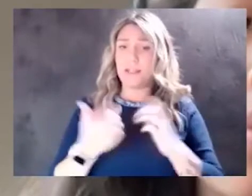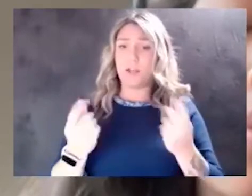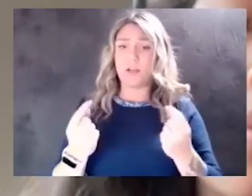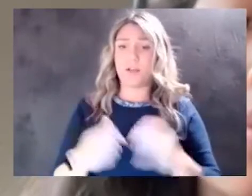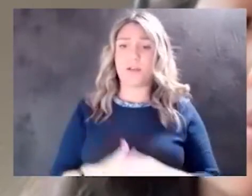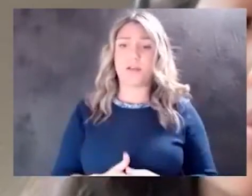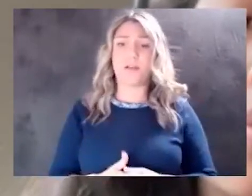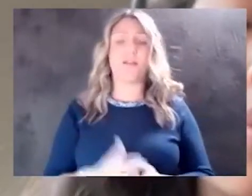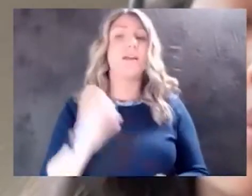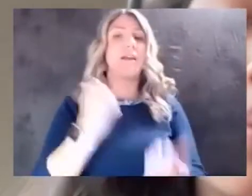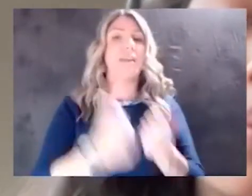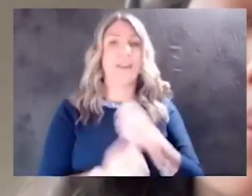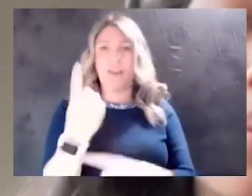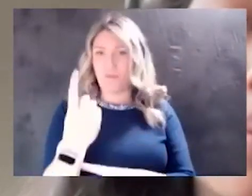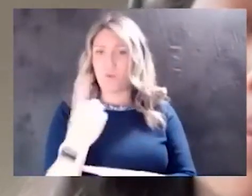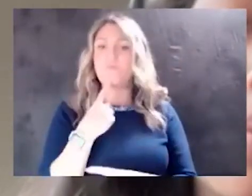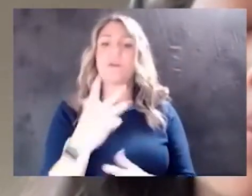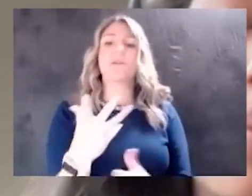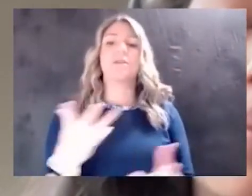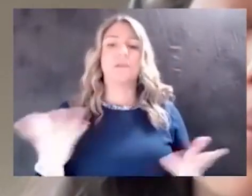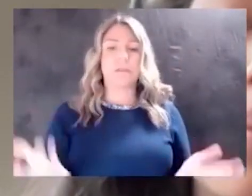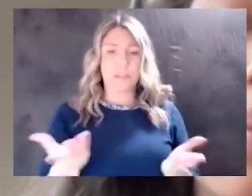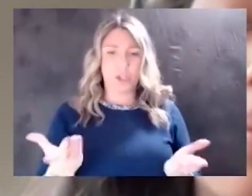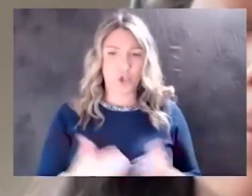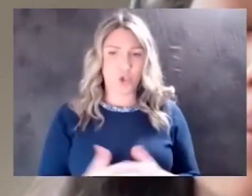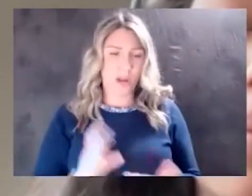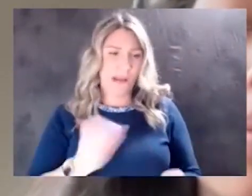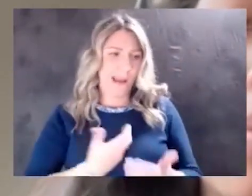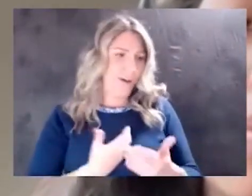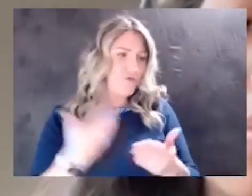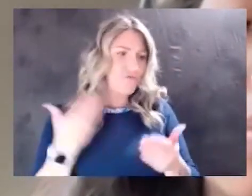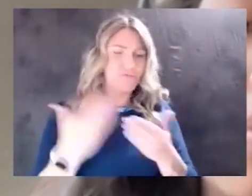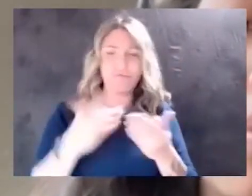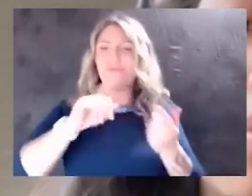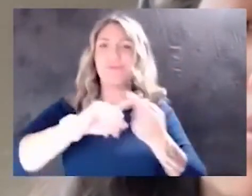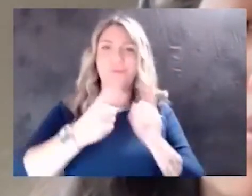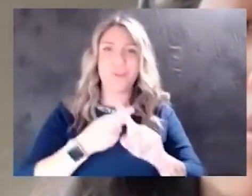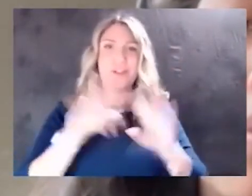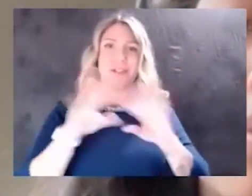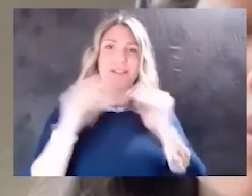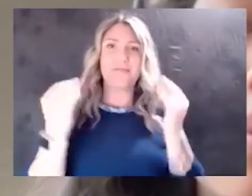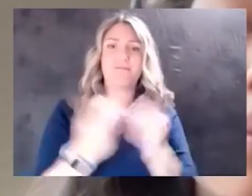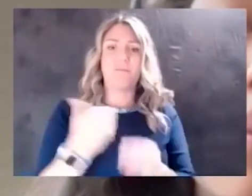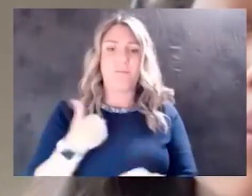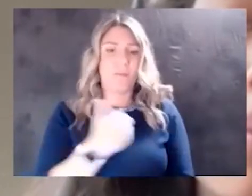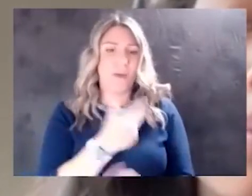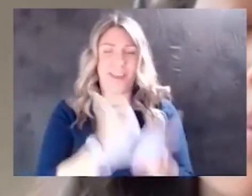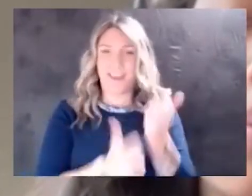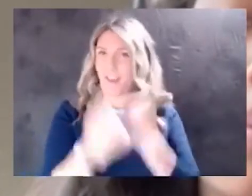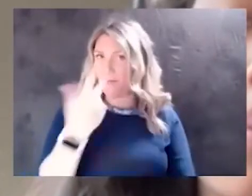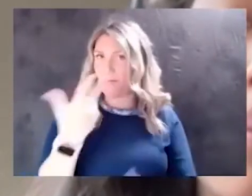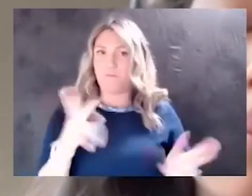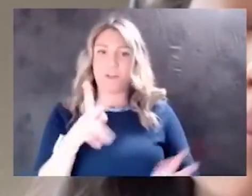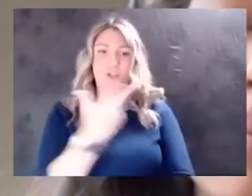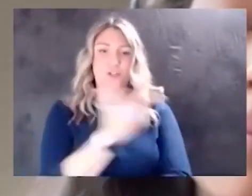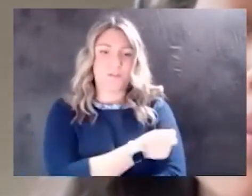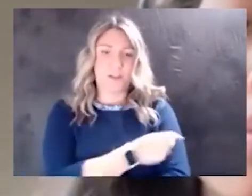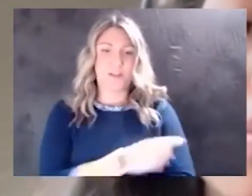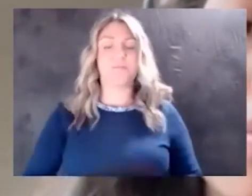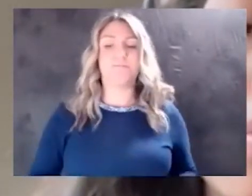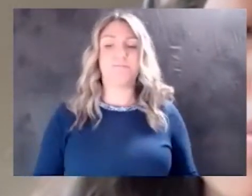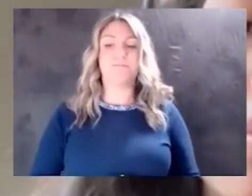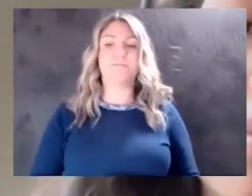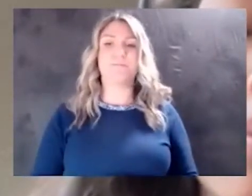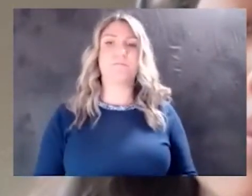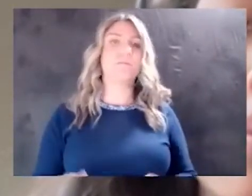we're very lucky in which our close friends and family members, everybody's vaccinated. So we